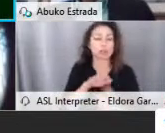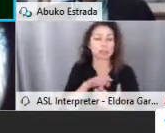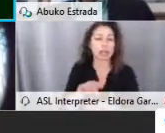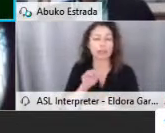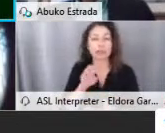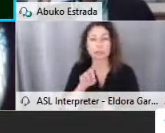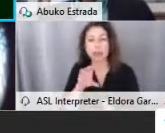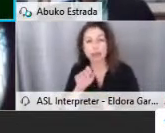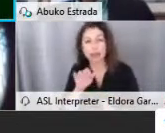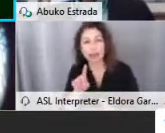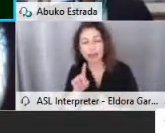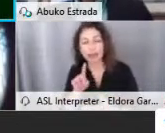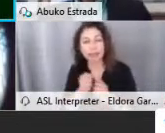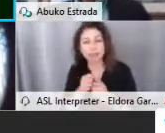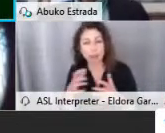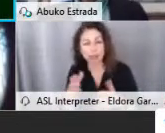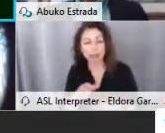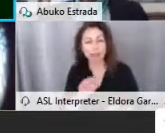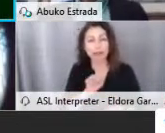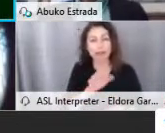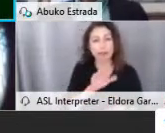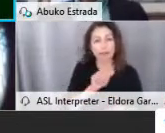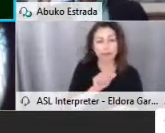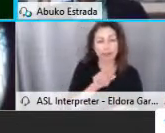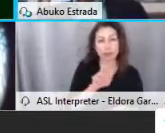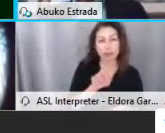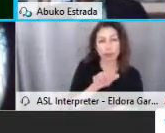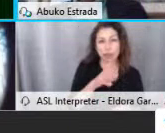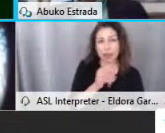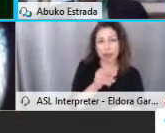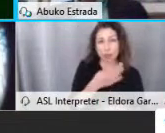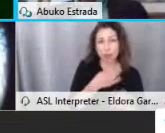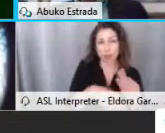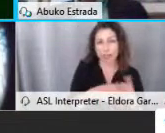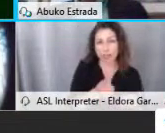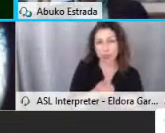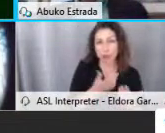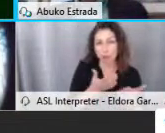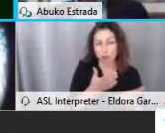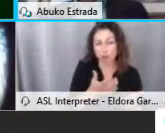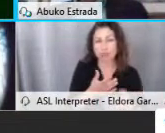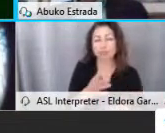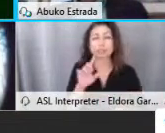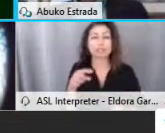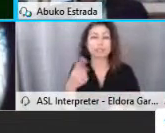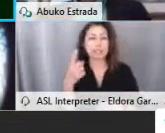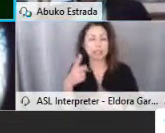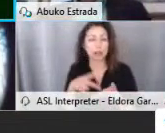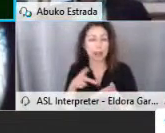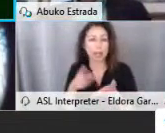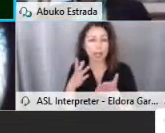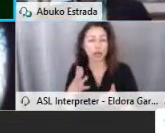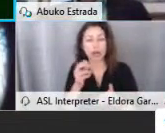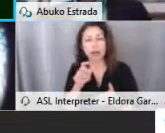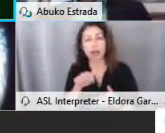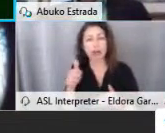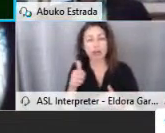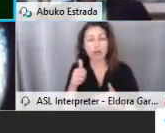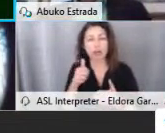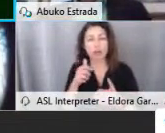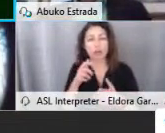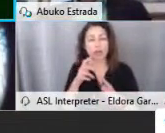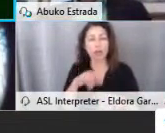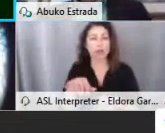Medicaid expansion, ACA repeal and replace proposals, single payer, and other universal